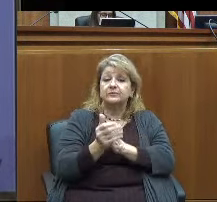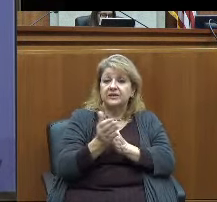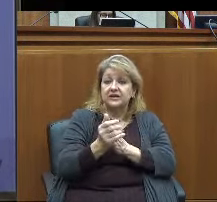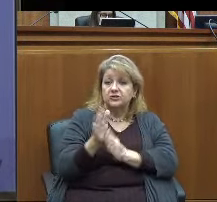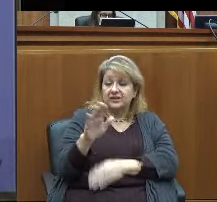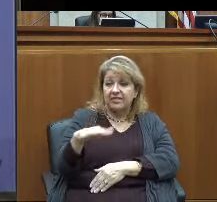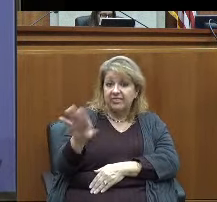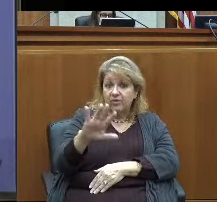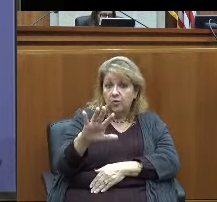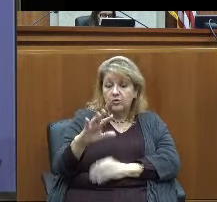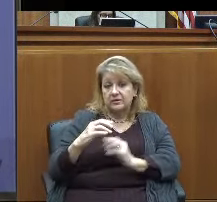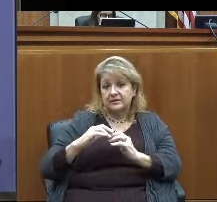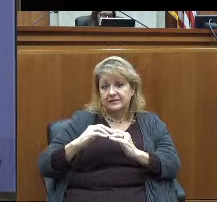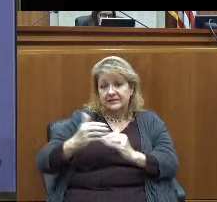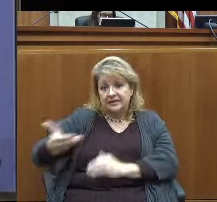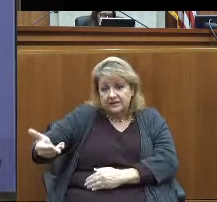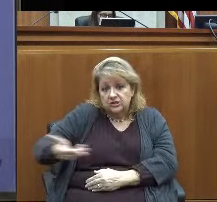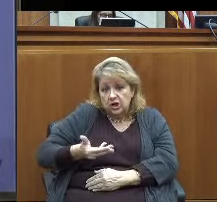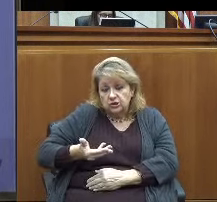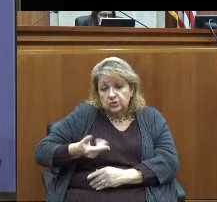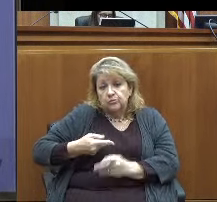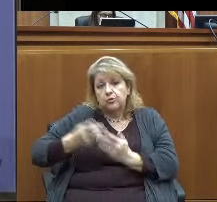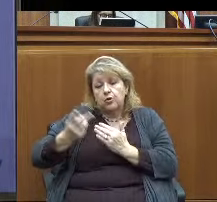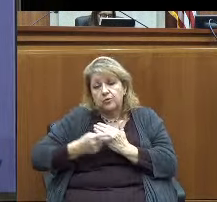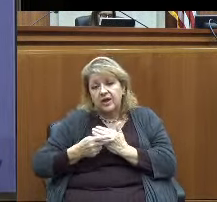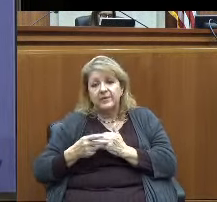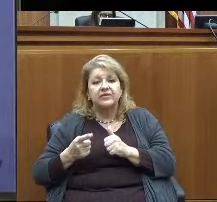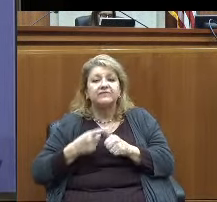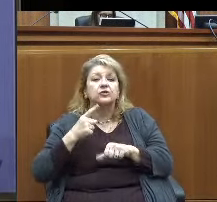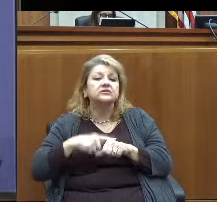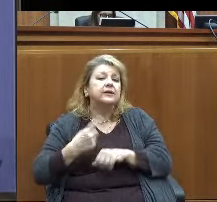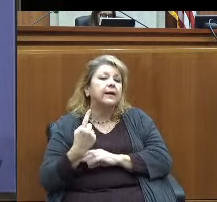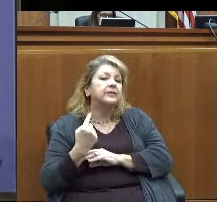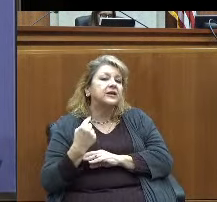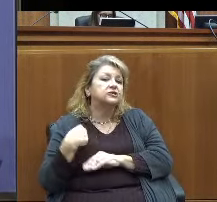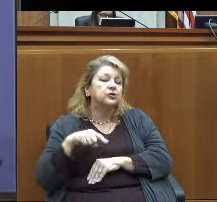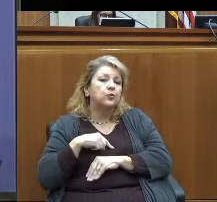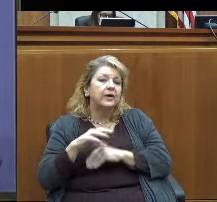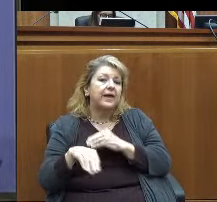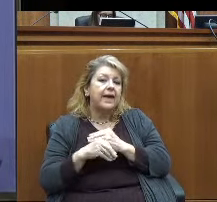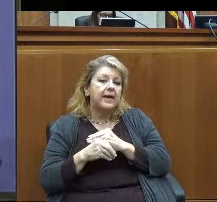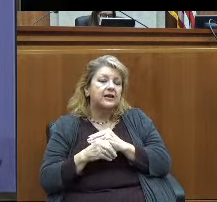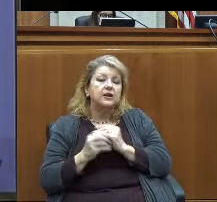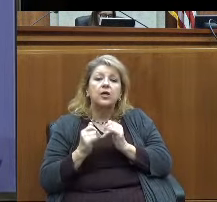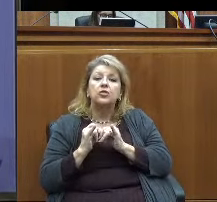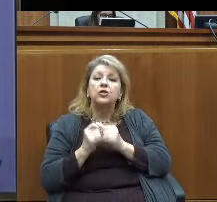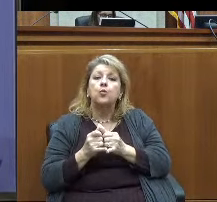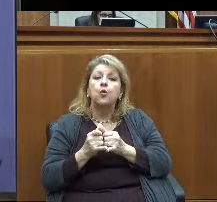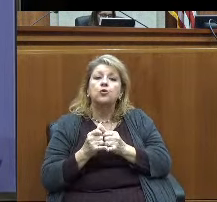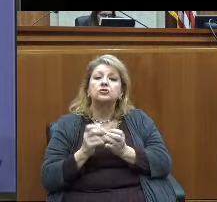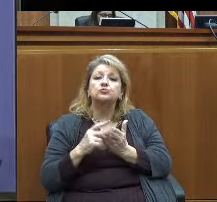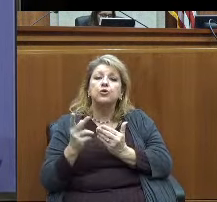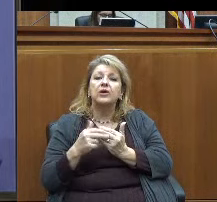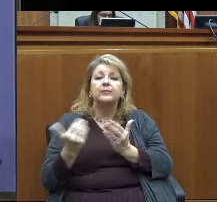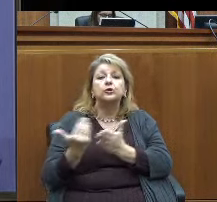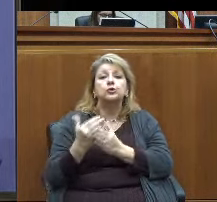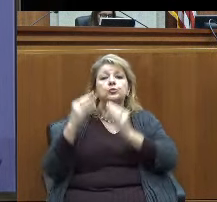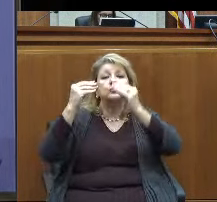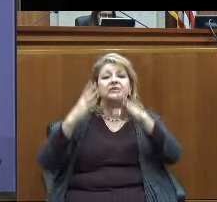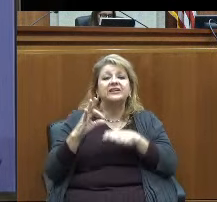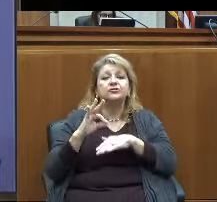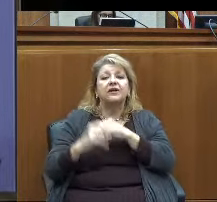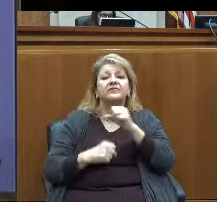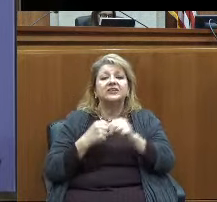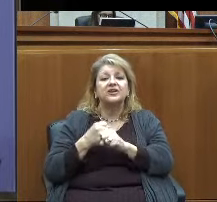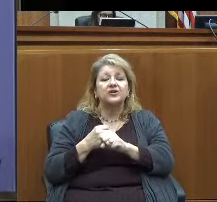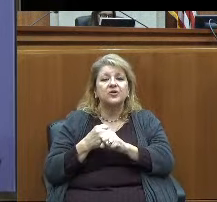their local induction program. We, for the first time last year, added to our awards program the New Teacher of the Year award,